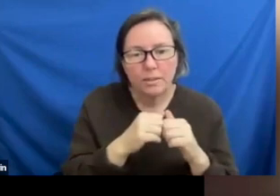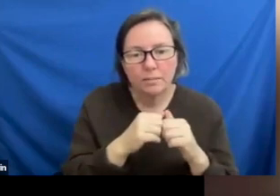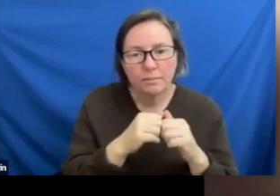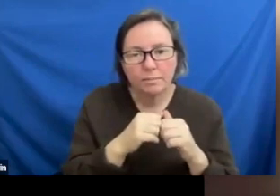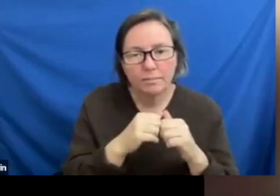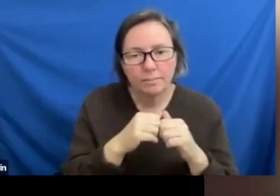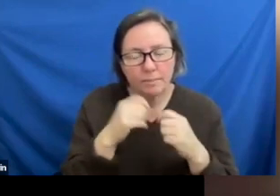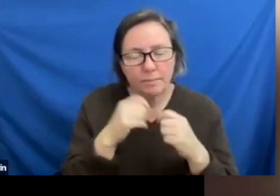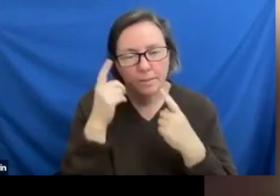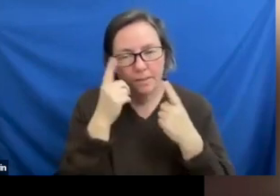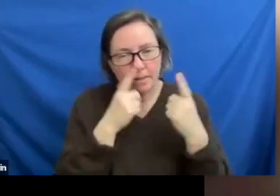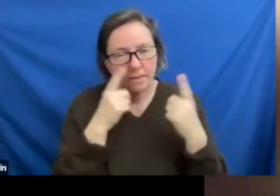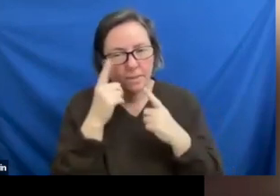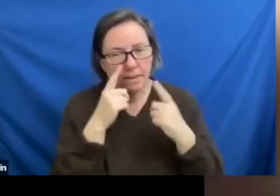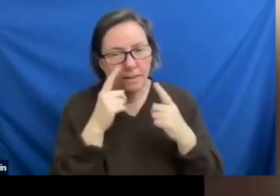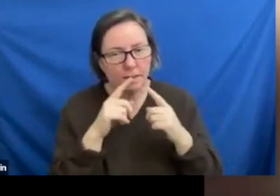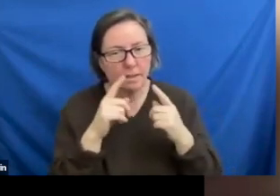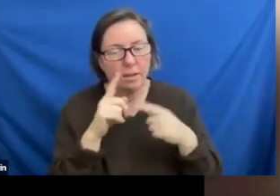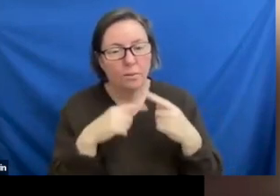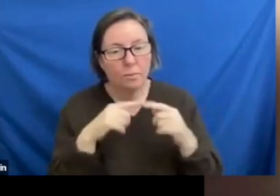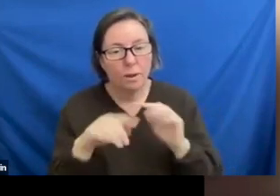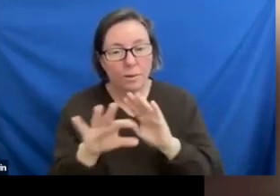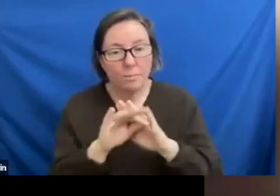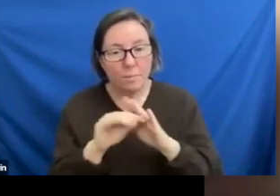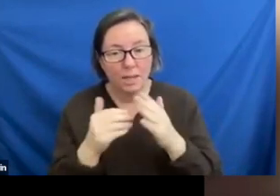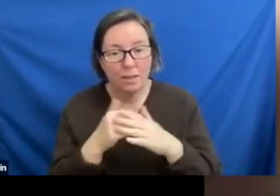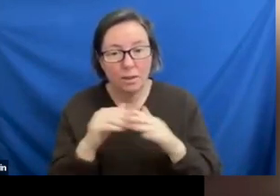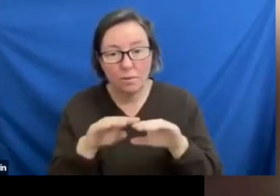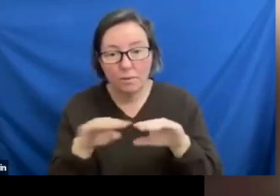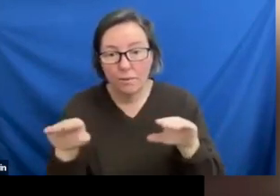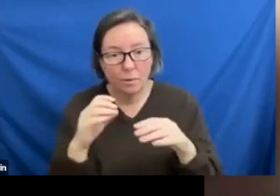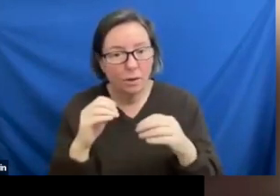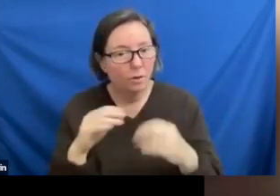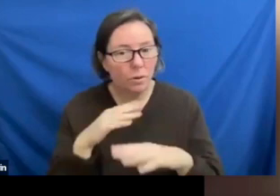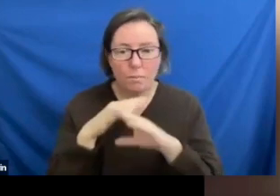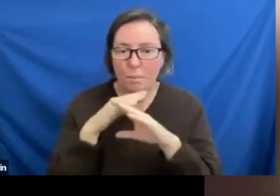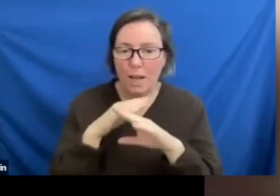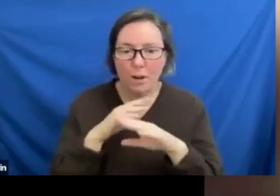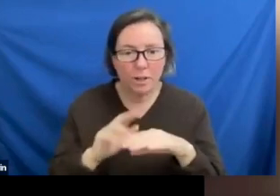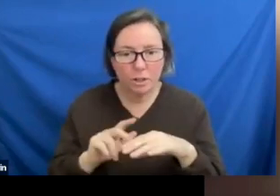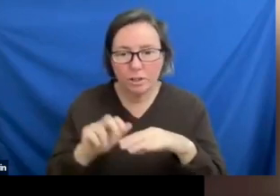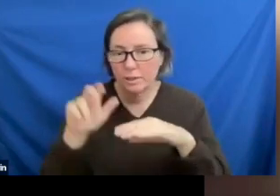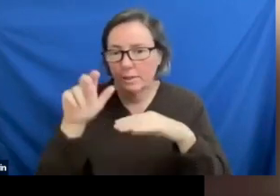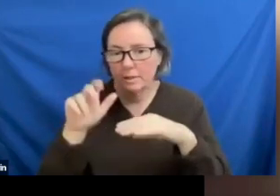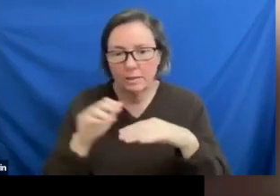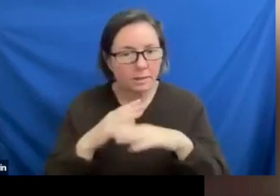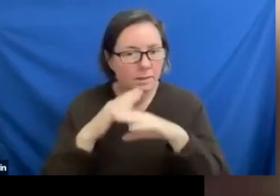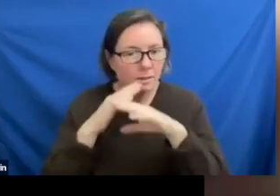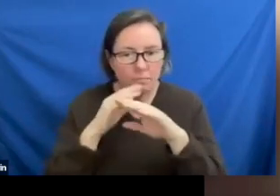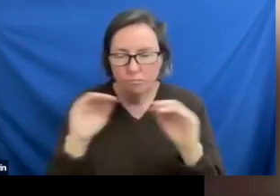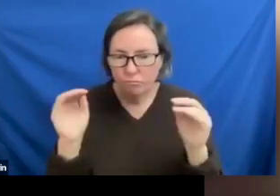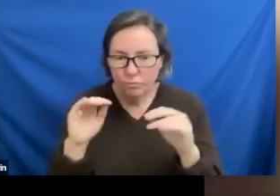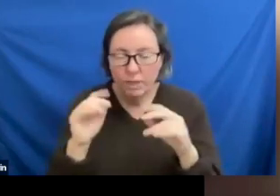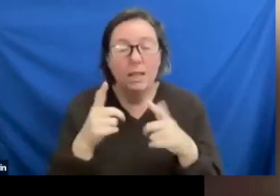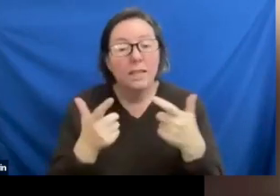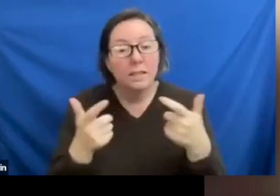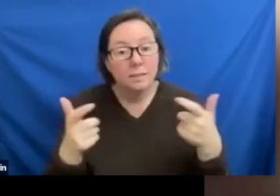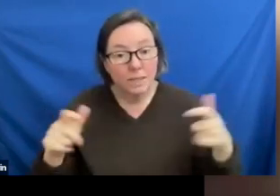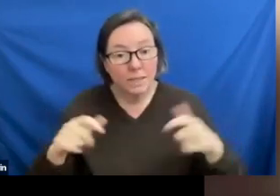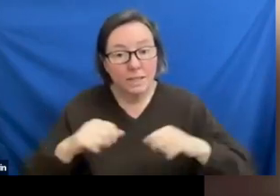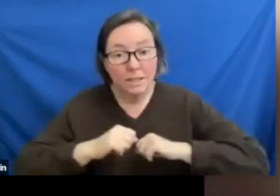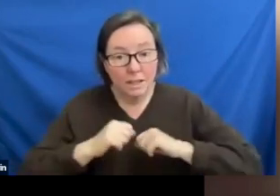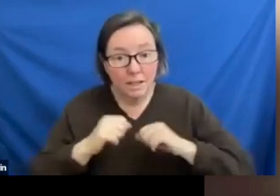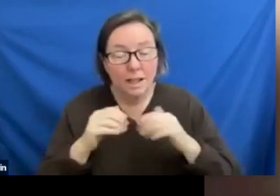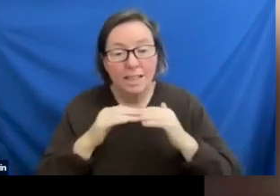thought in the new floor. There are no barriers in the arena. One of the beauties of the space, it is large, it is